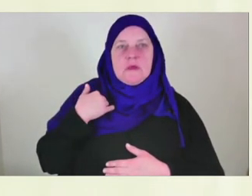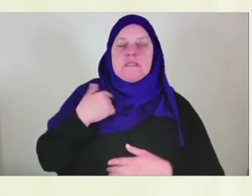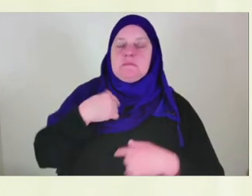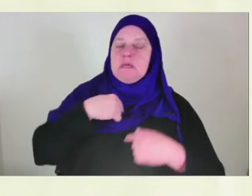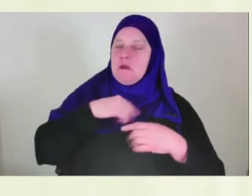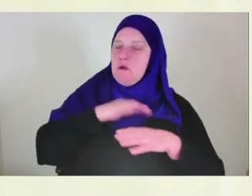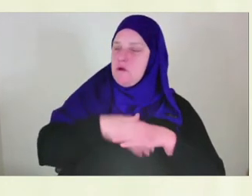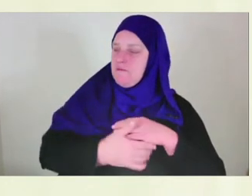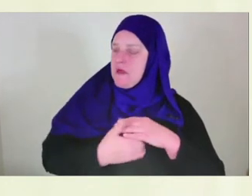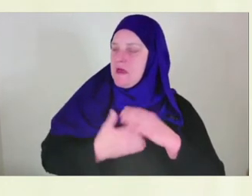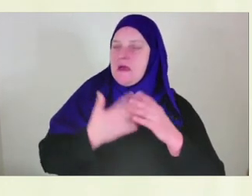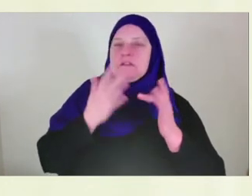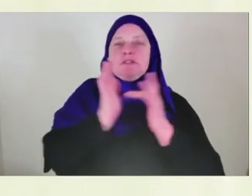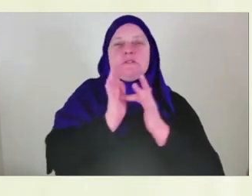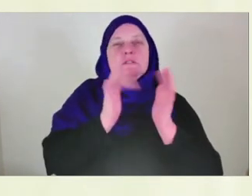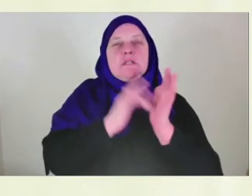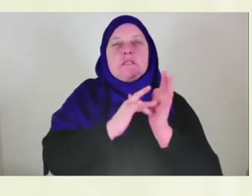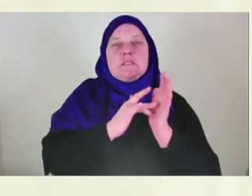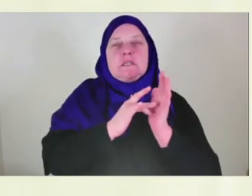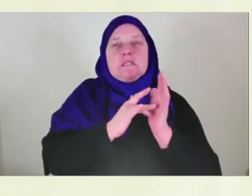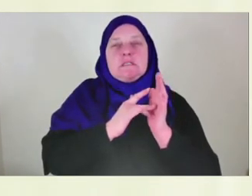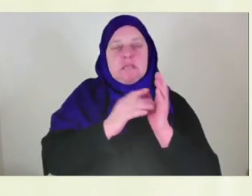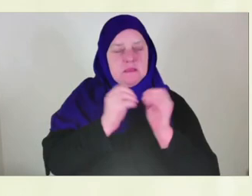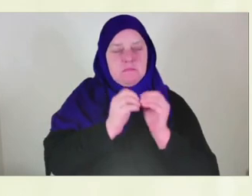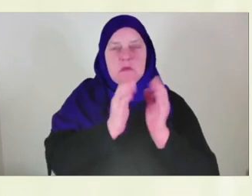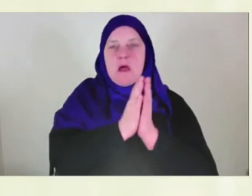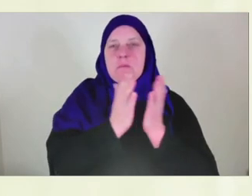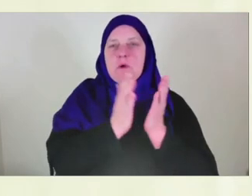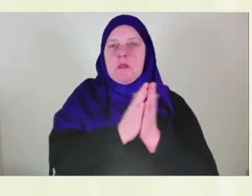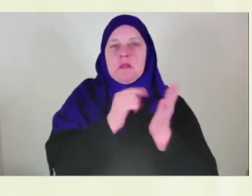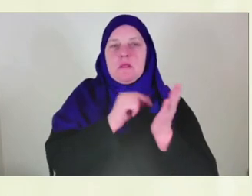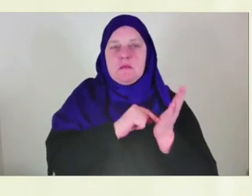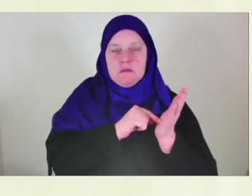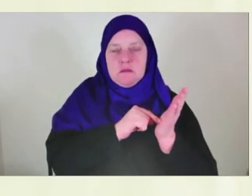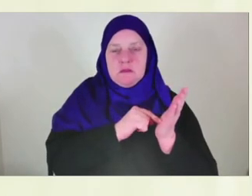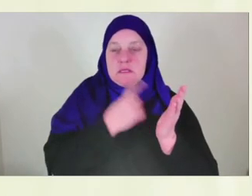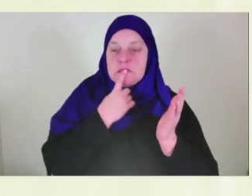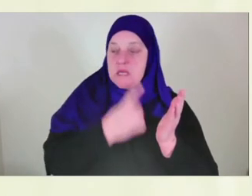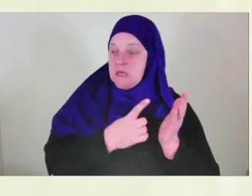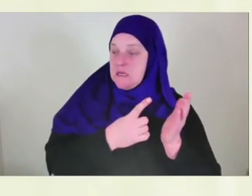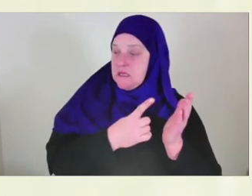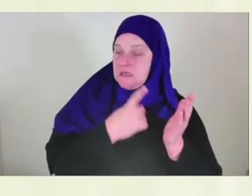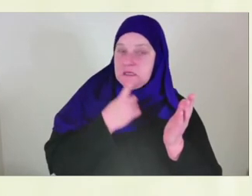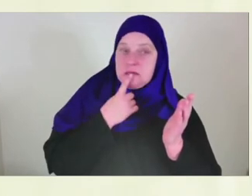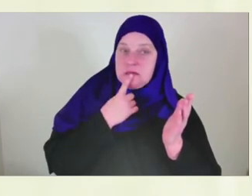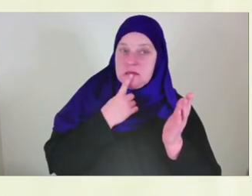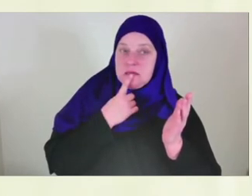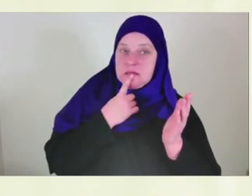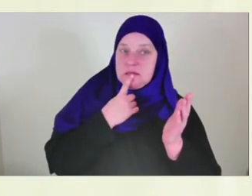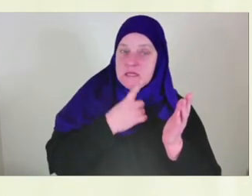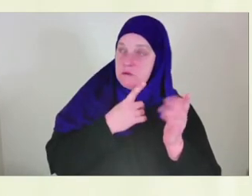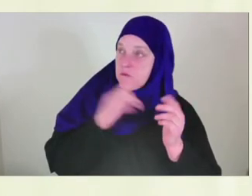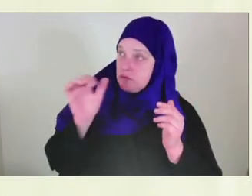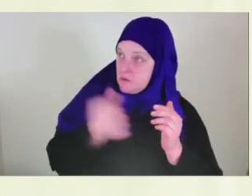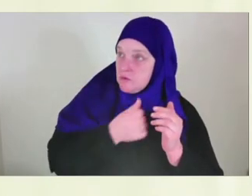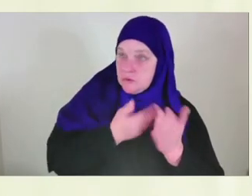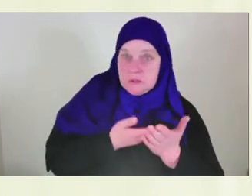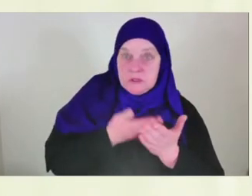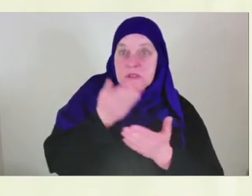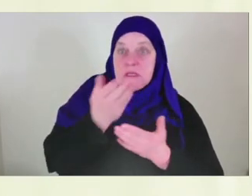he says, and he responds to them by, give unto Caesar what is Caesar's, and give unto God what is